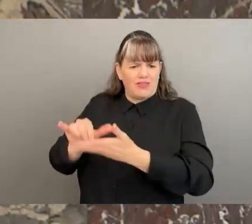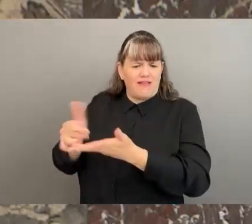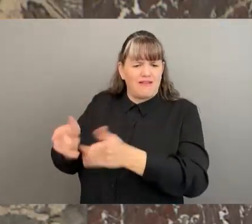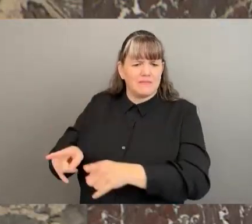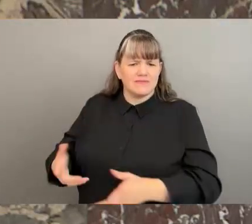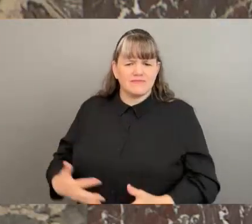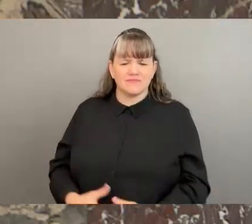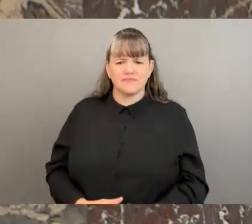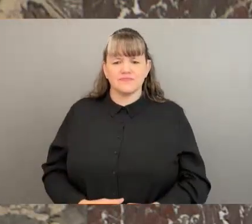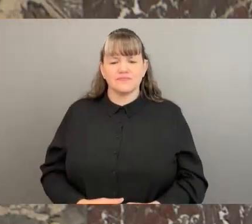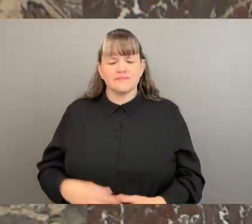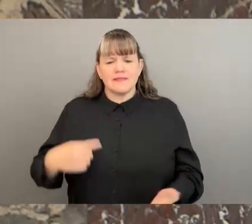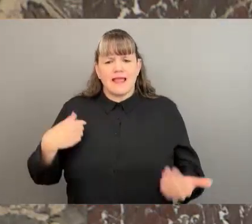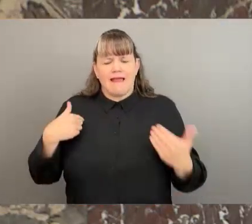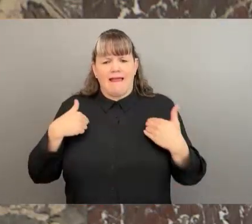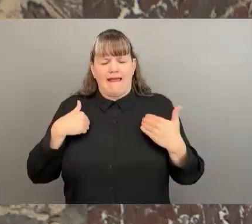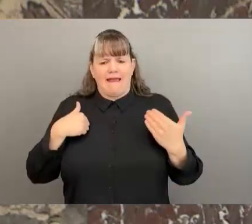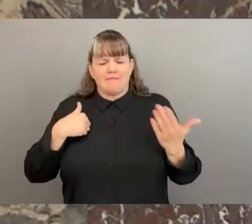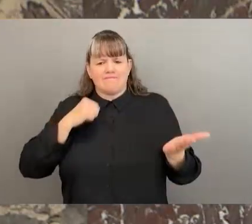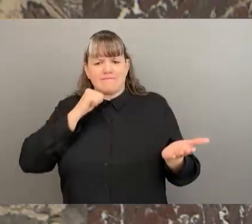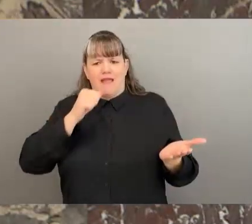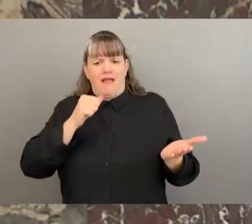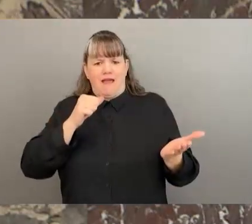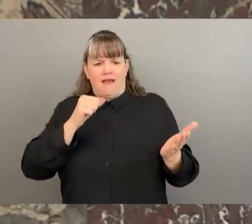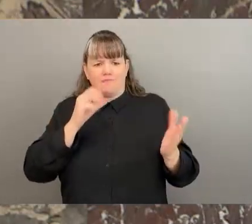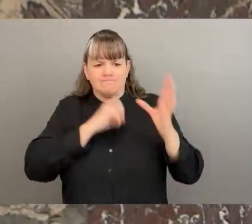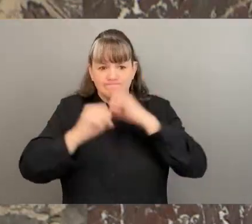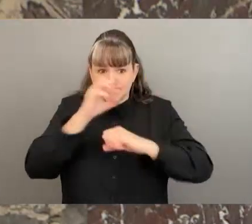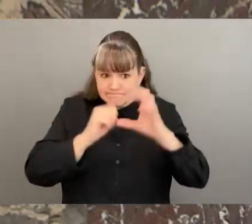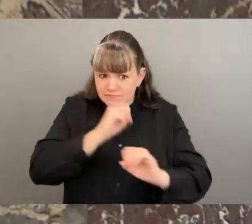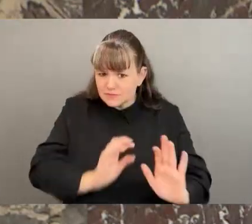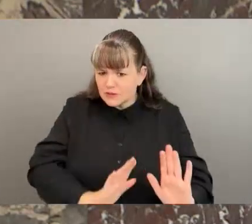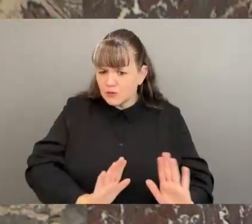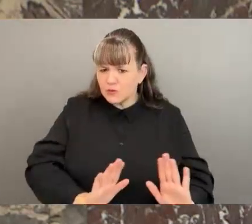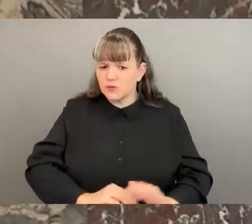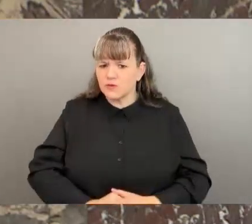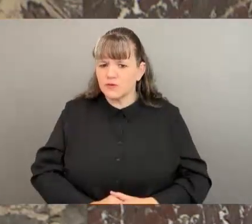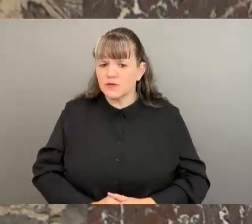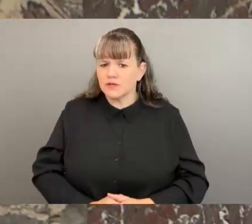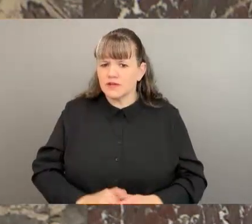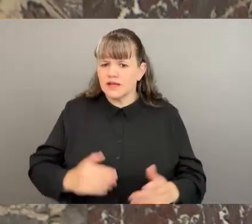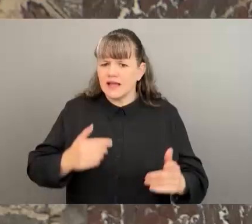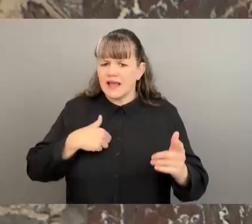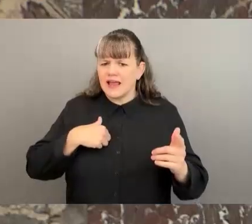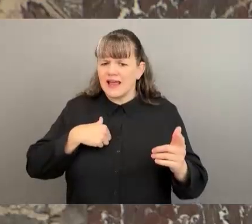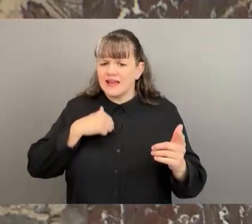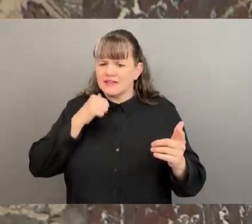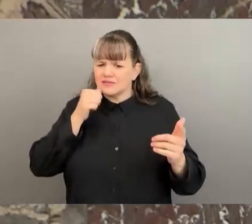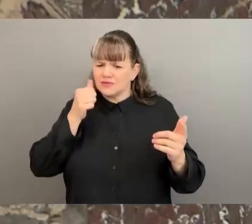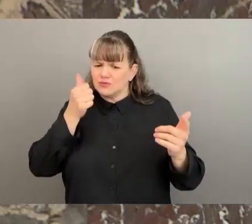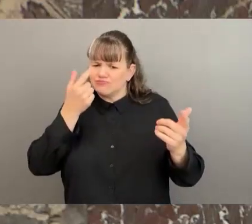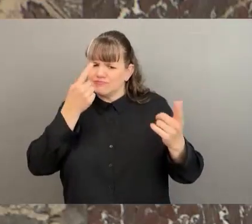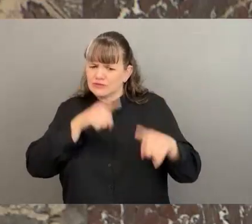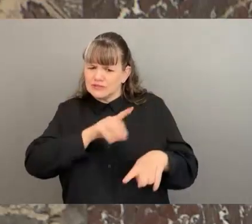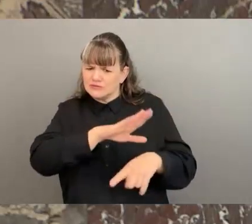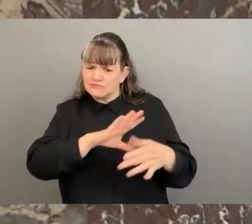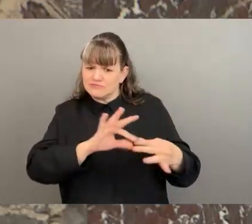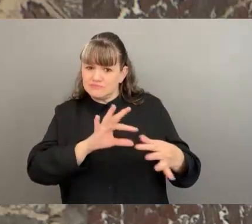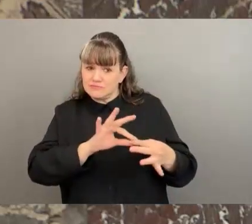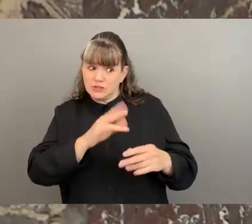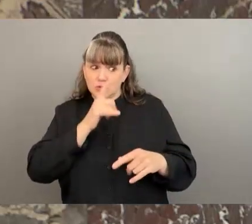member in saying that the people that were tracking this individual, that were monitoring him, or the police that interacted with him,